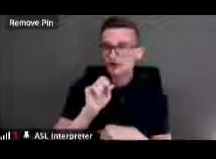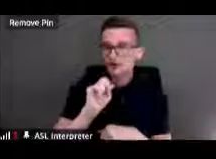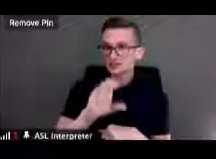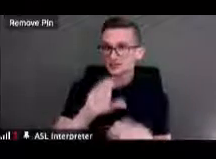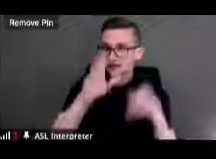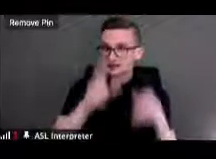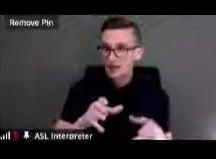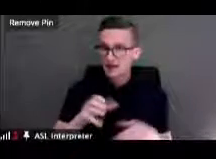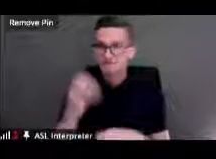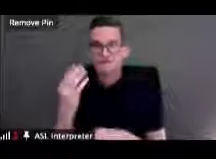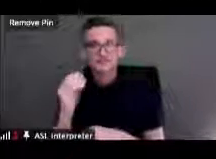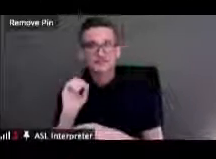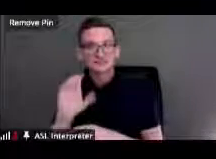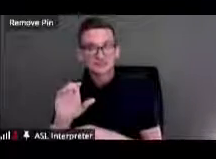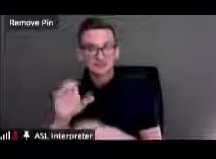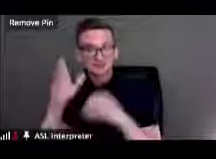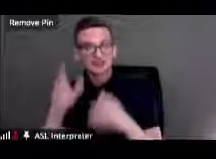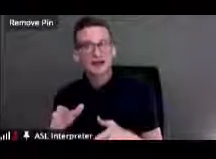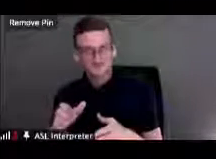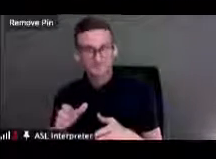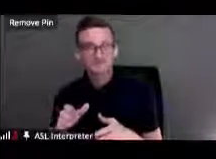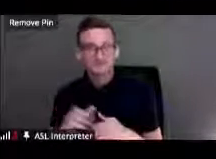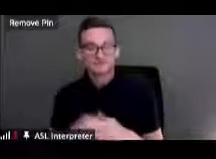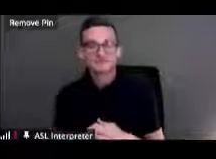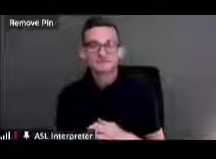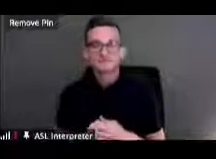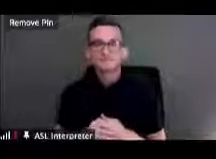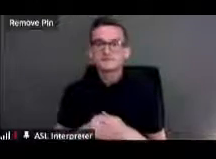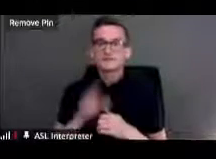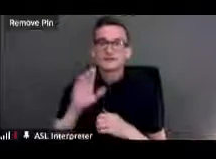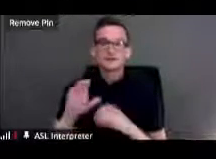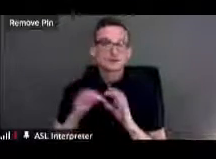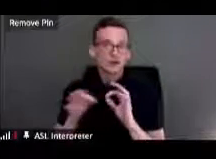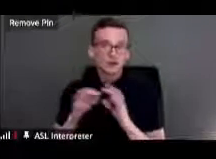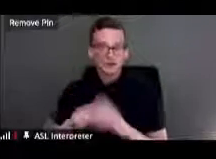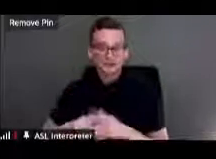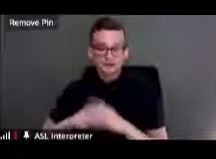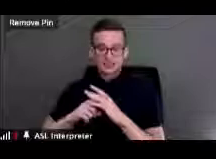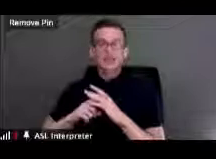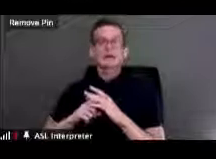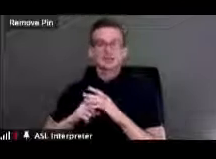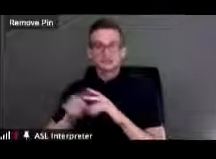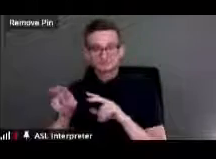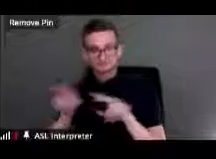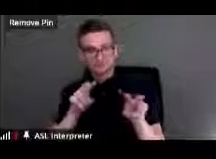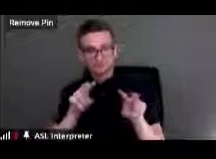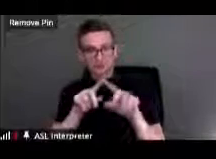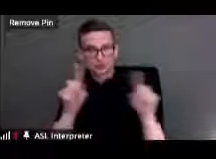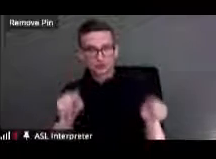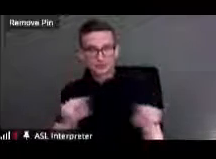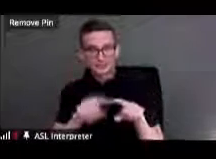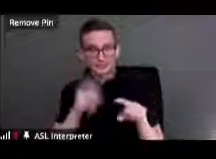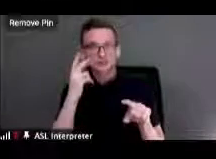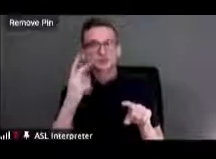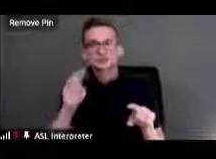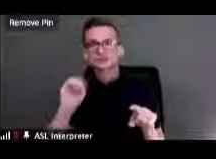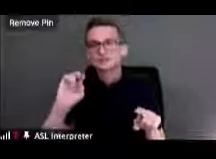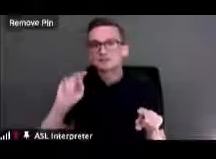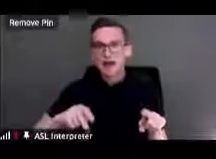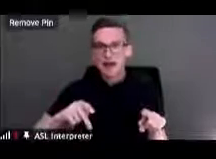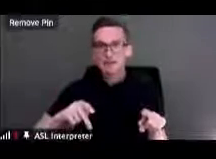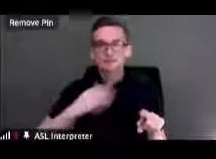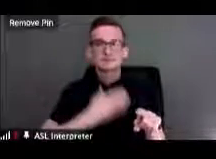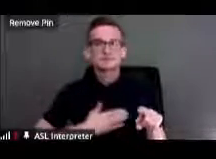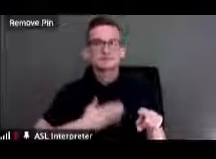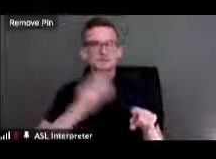seconds time remaining. At the beginning of your input, you will see a map on the screen. Please remind the mapper what